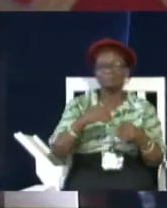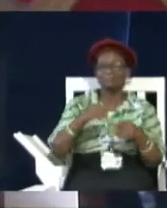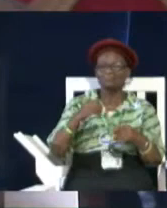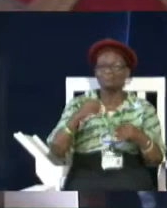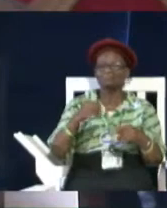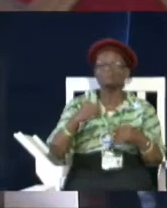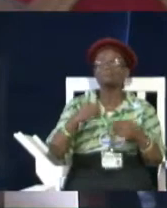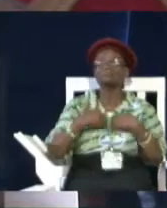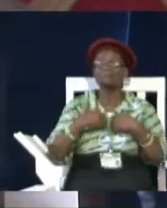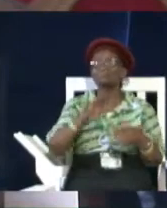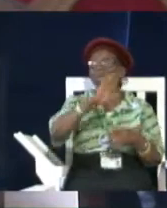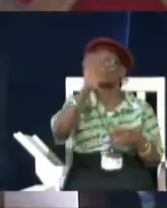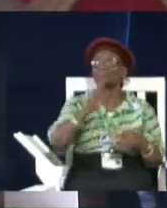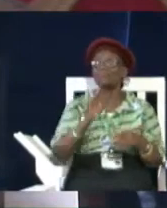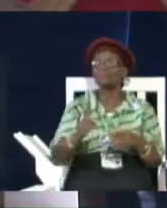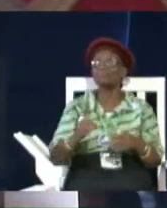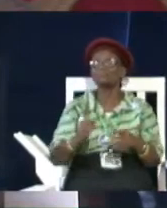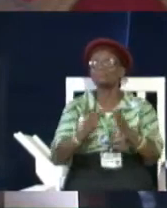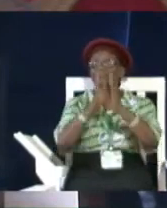Now, I know many of us are